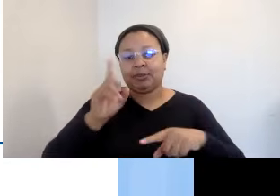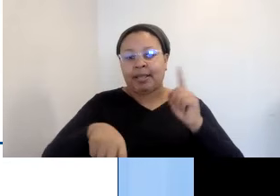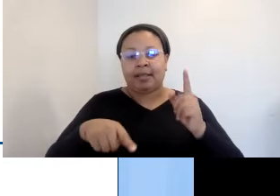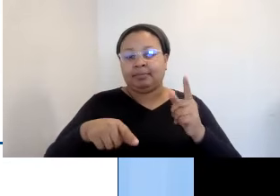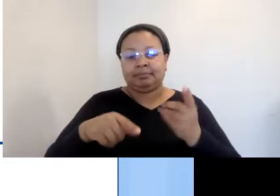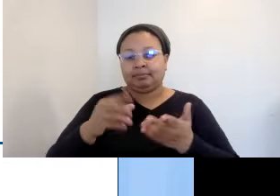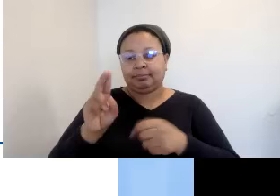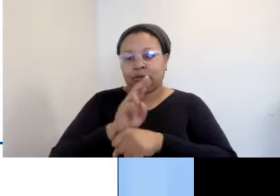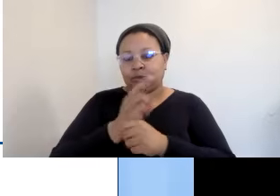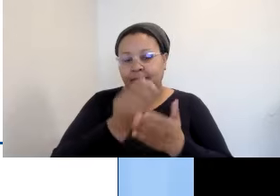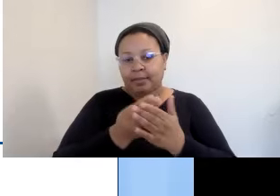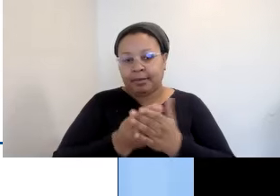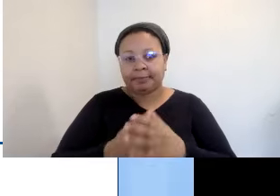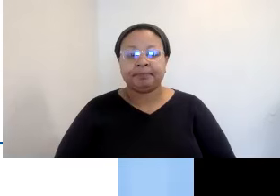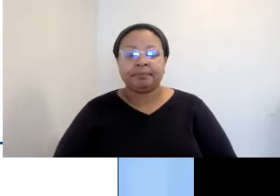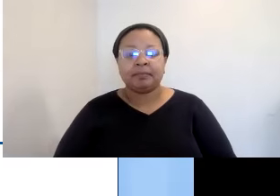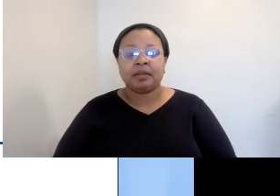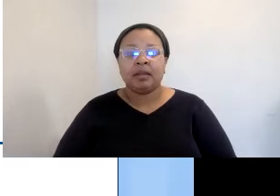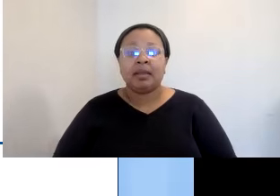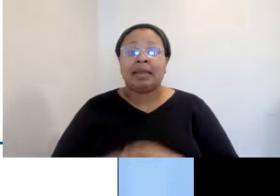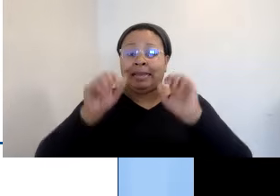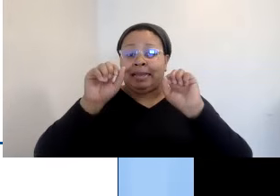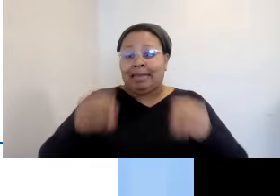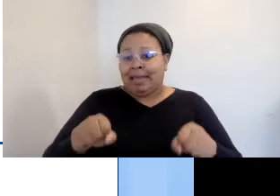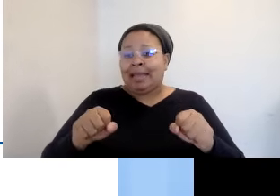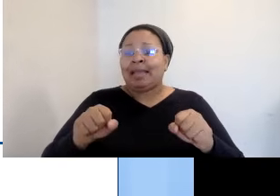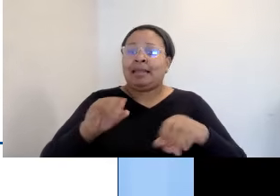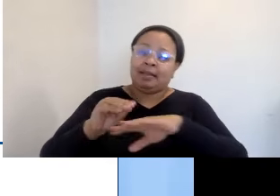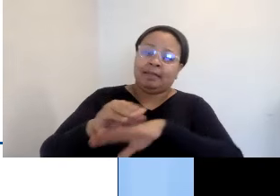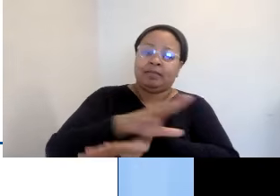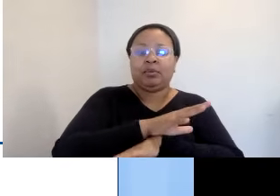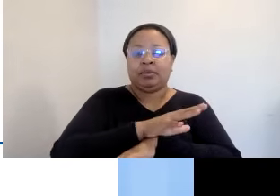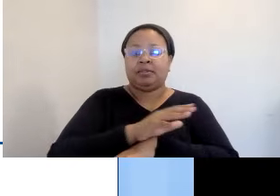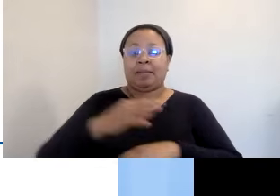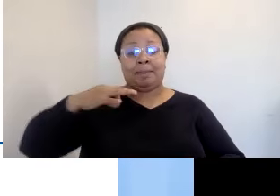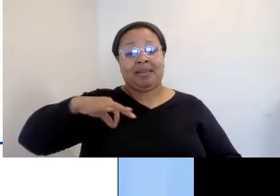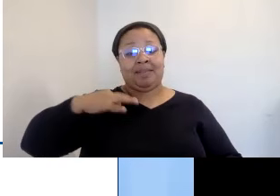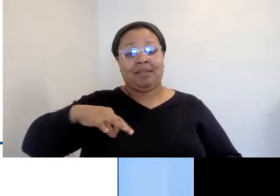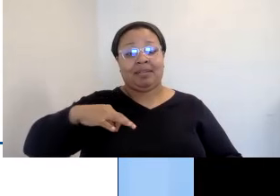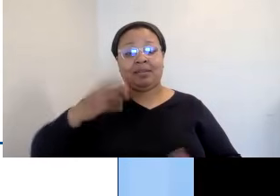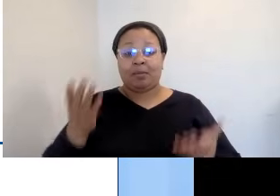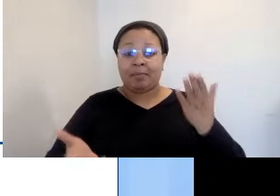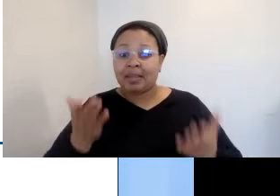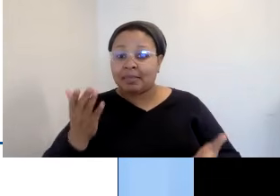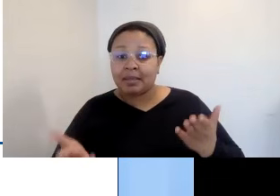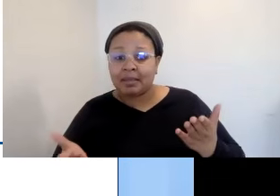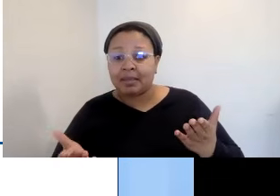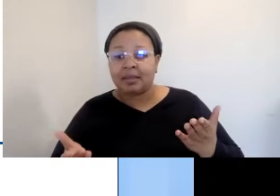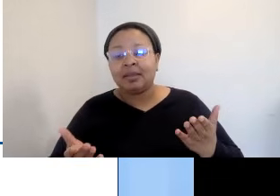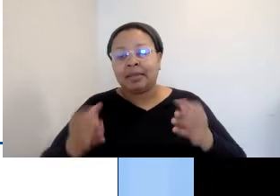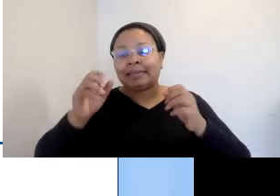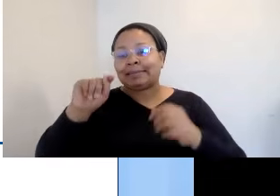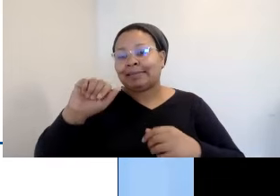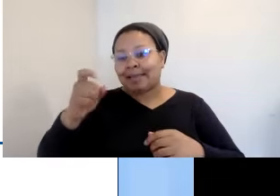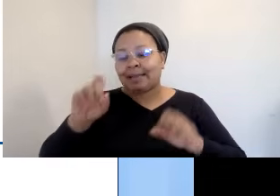Now, it can possibly affect benefits, so the amount of the expenditure may now be considered a countable resource. And we say